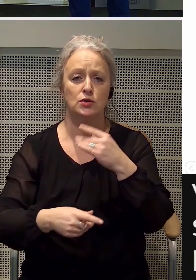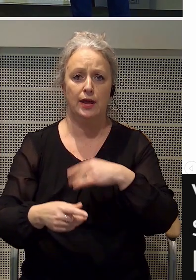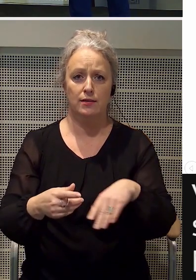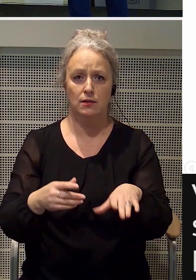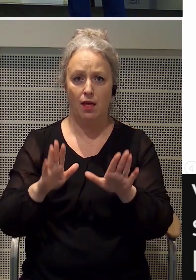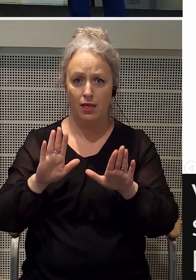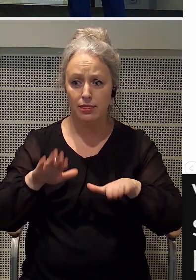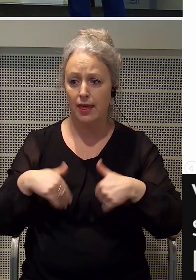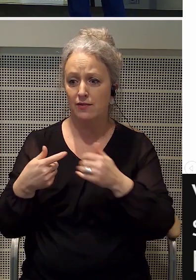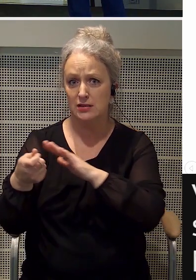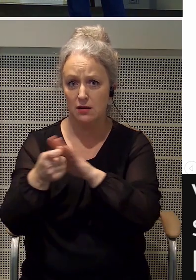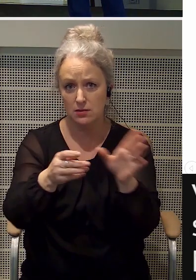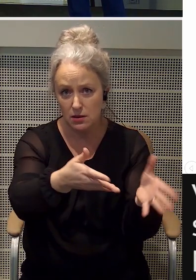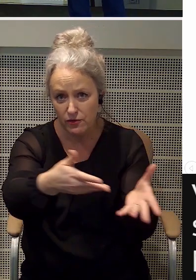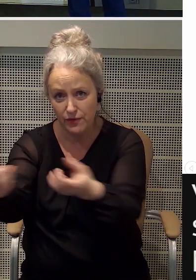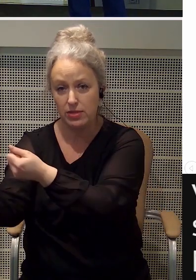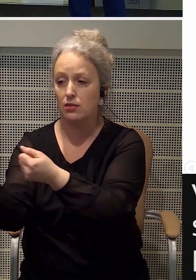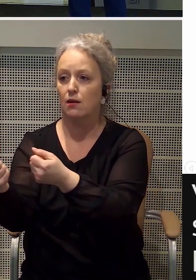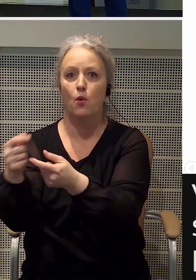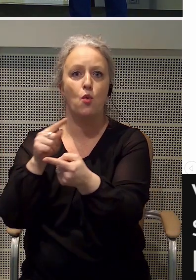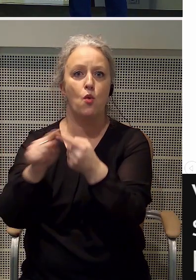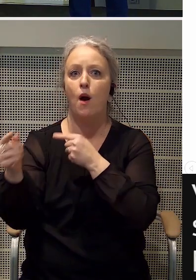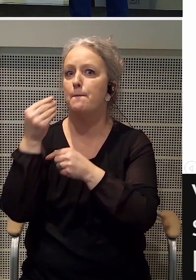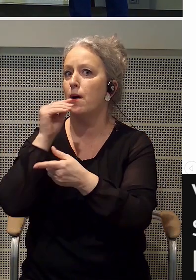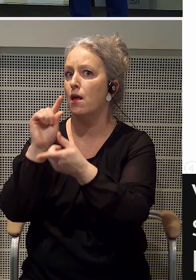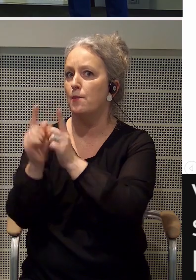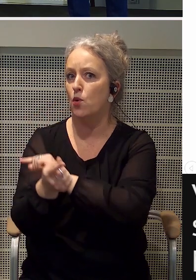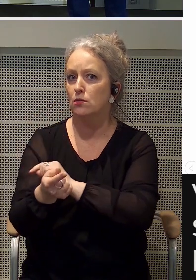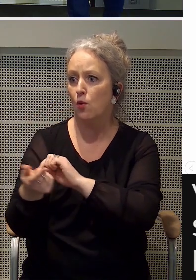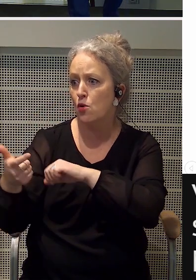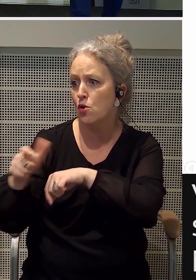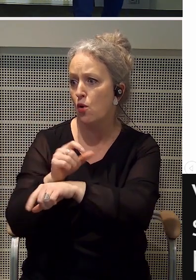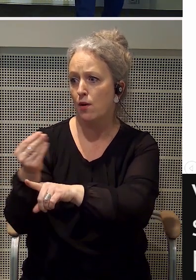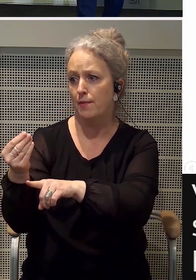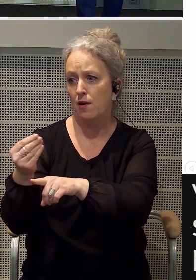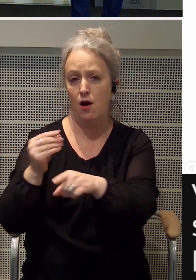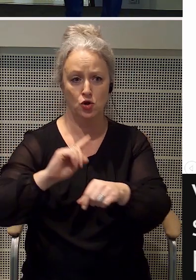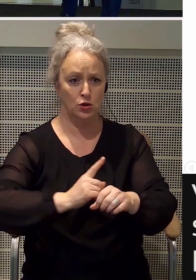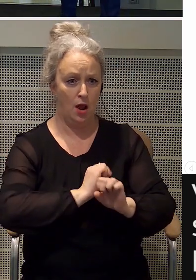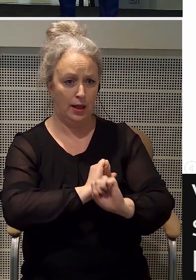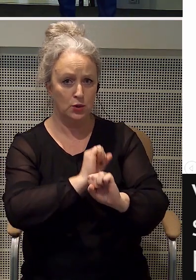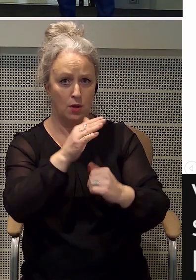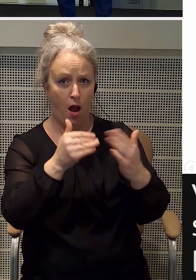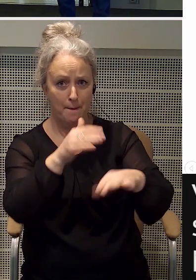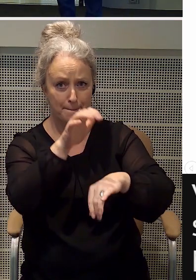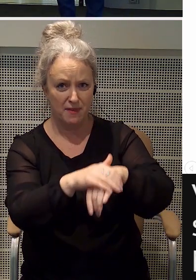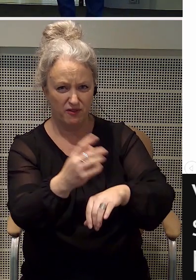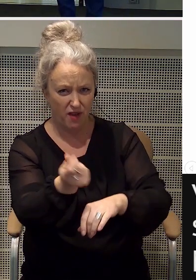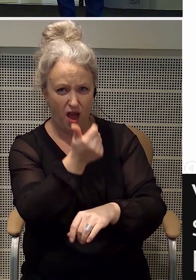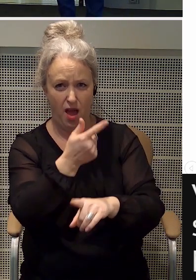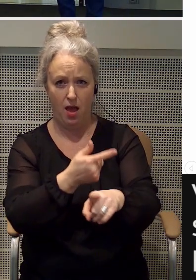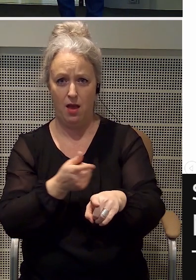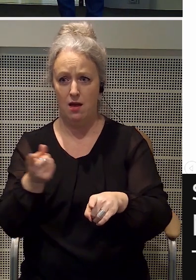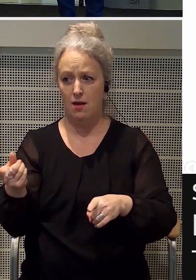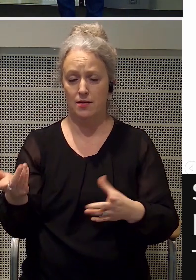tervise kassasse üle, et siis läheb paremaks. We heard here earlier before that we expect the